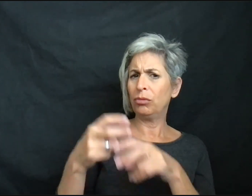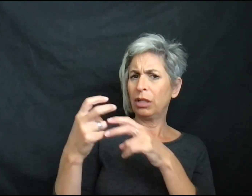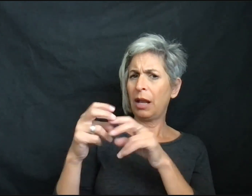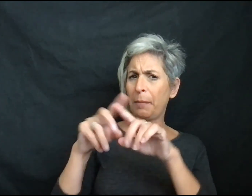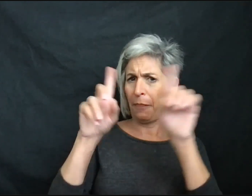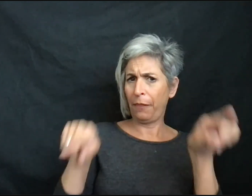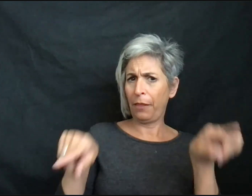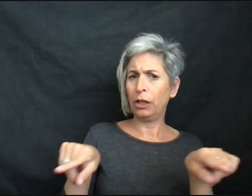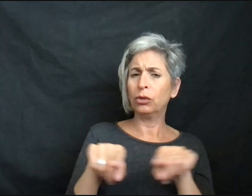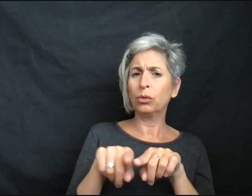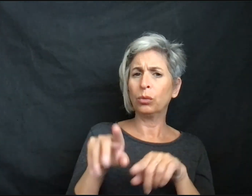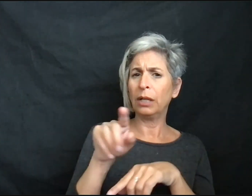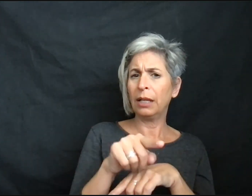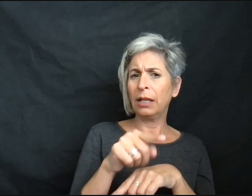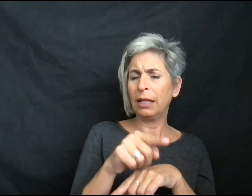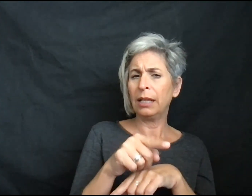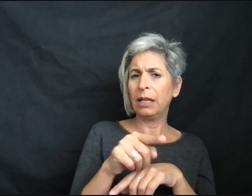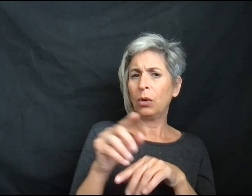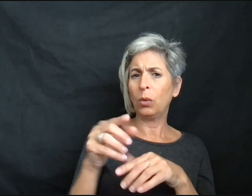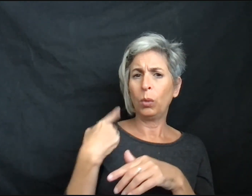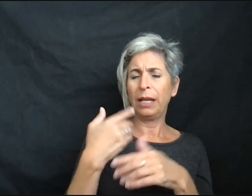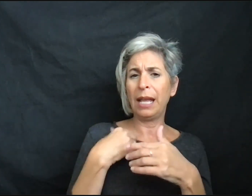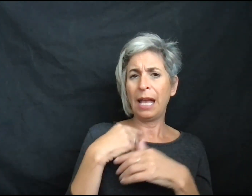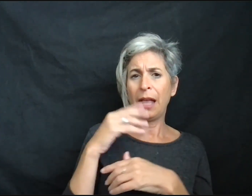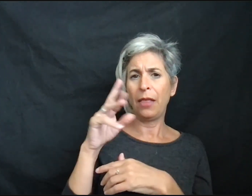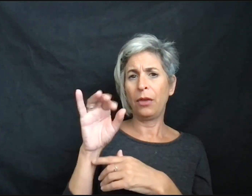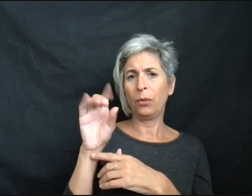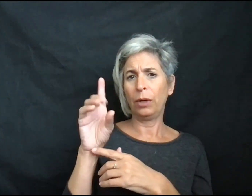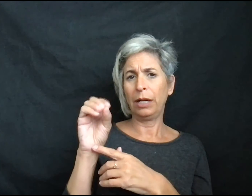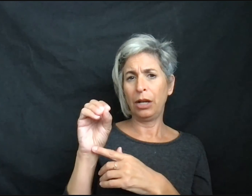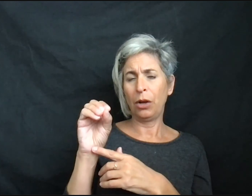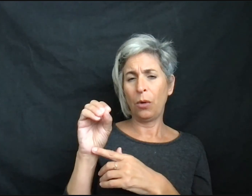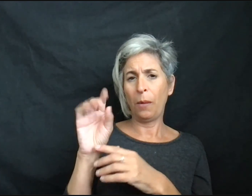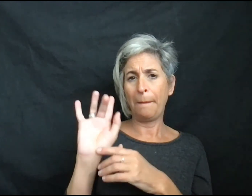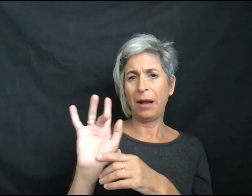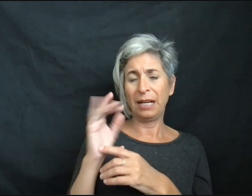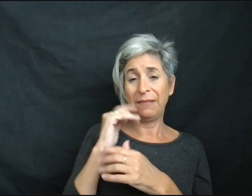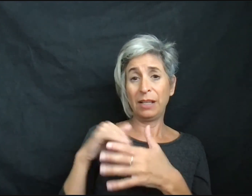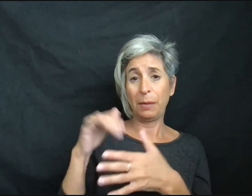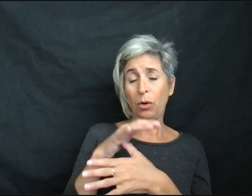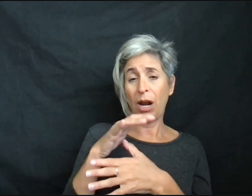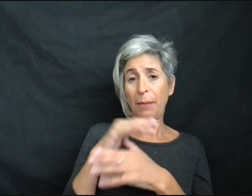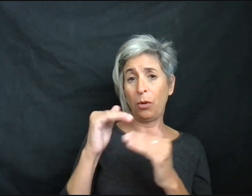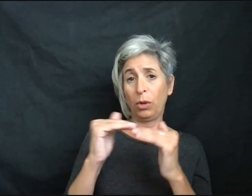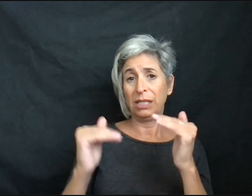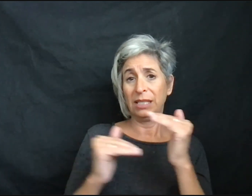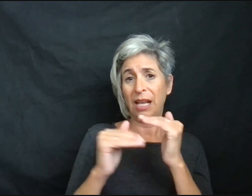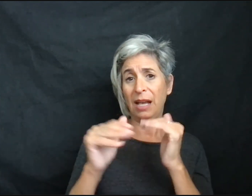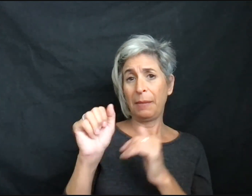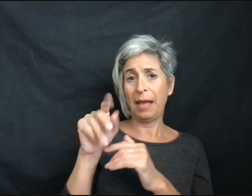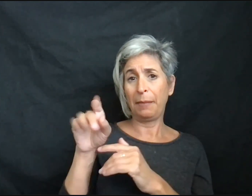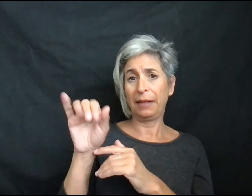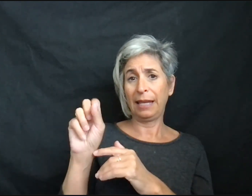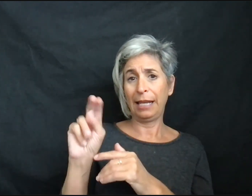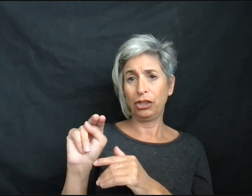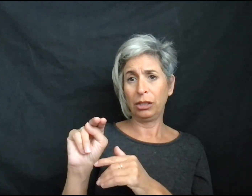where we have the radio buttons? Is this a prime application or a sub application?